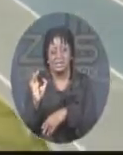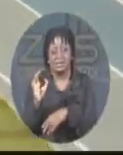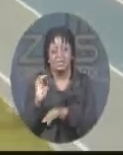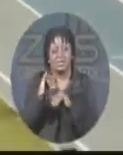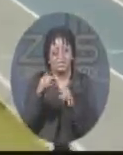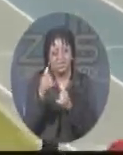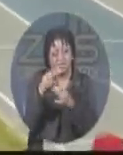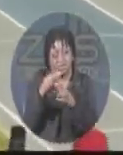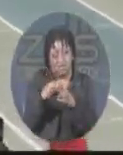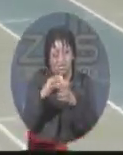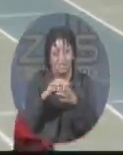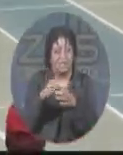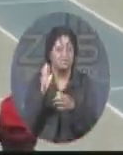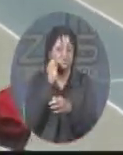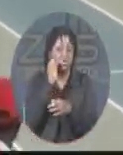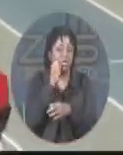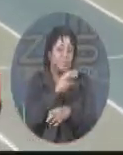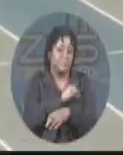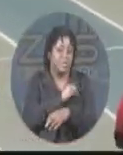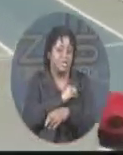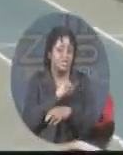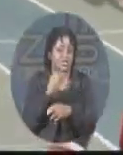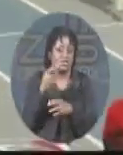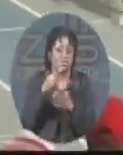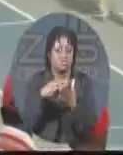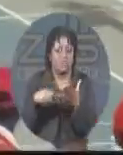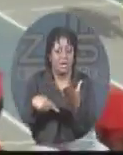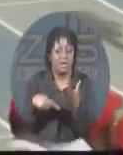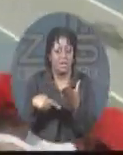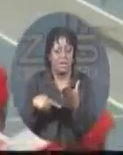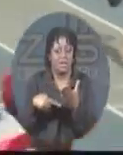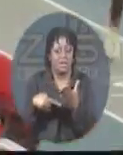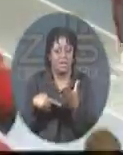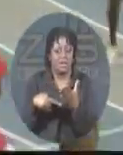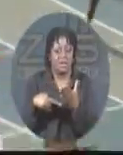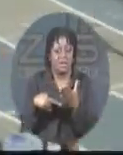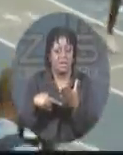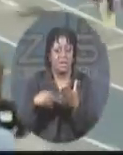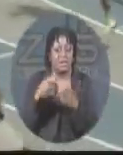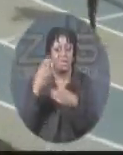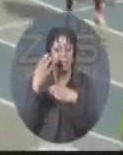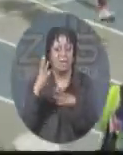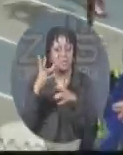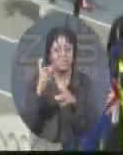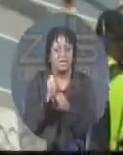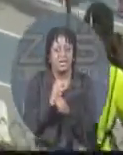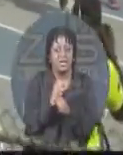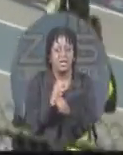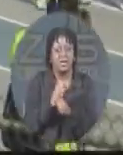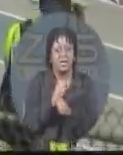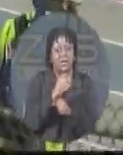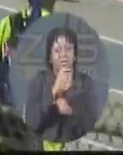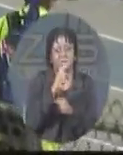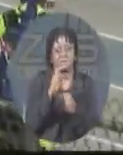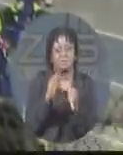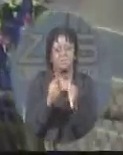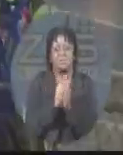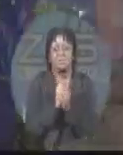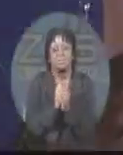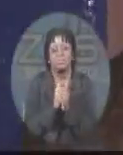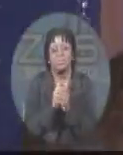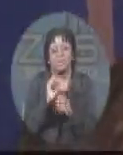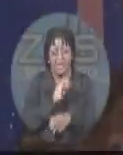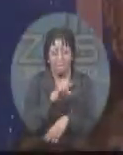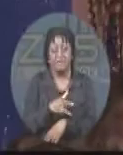Miller's record of 53.36 set back in 2010. By the way, the Bahamas getting 1-3 in this event. I feel